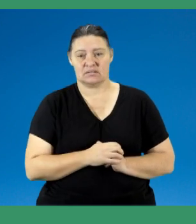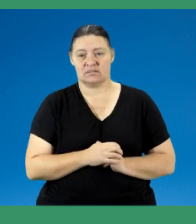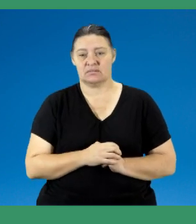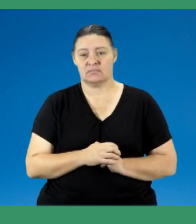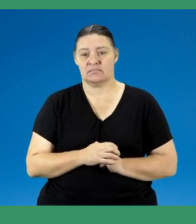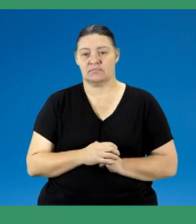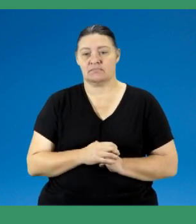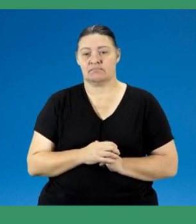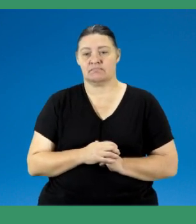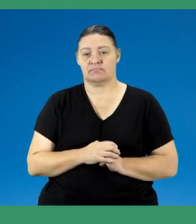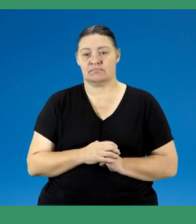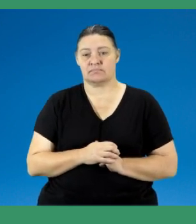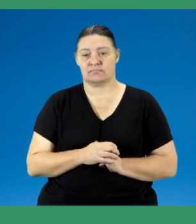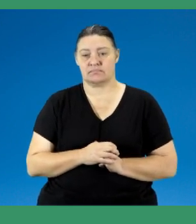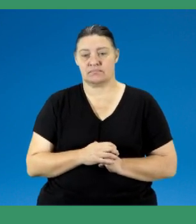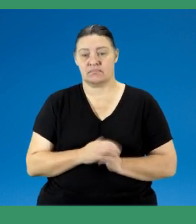mission.